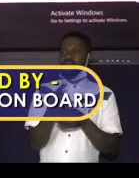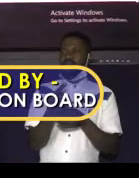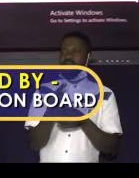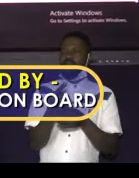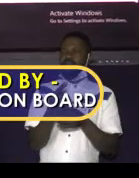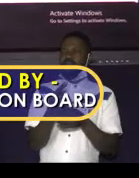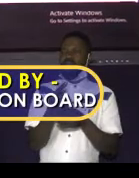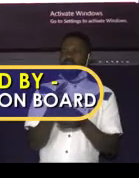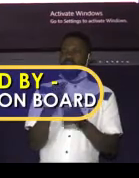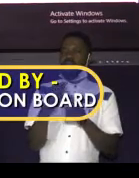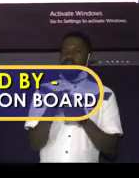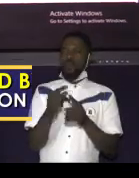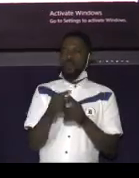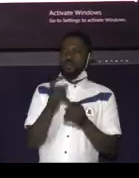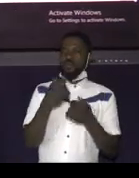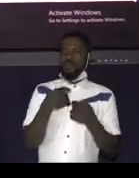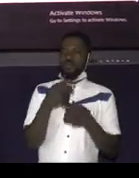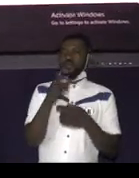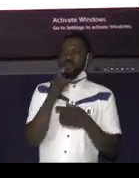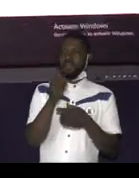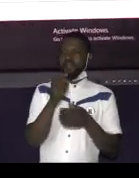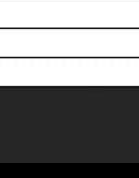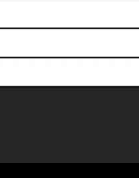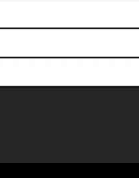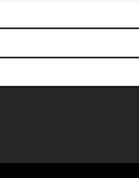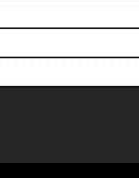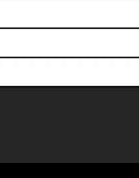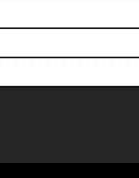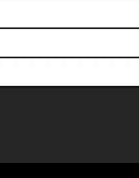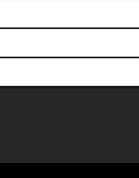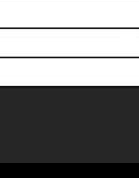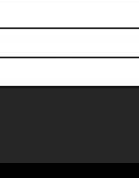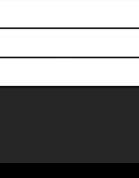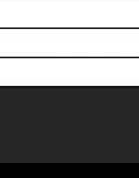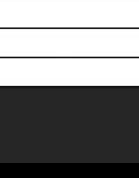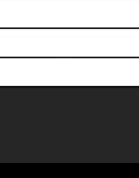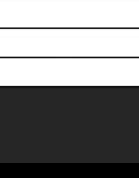You have the next 30 seconds to do that.